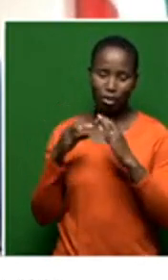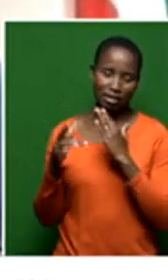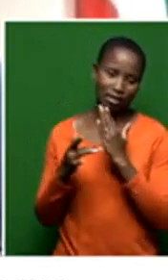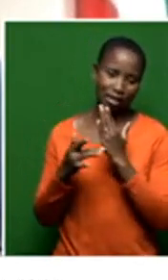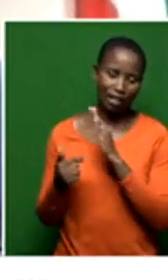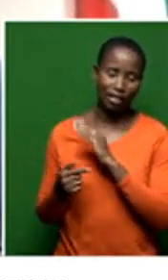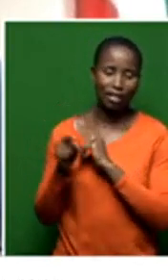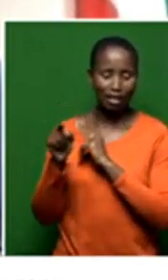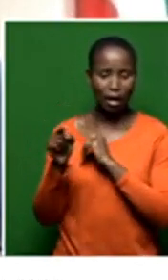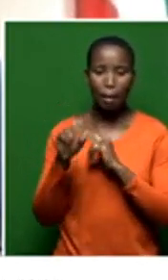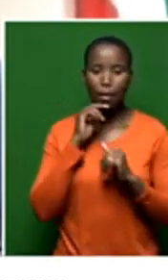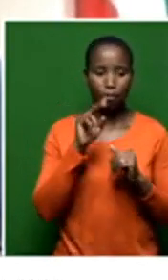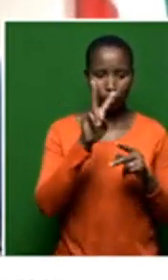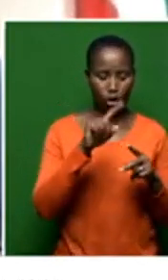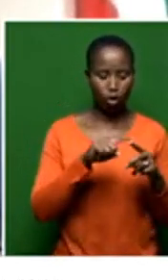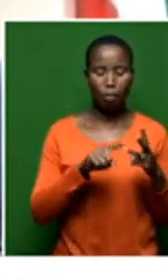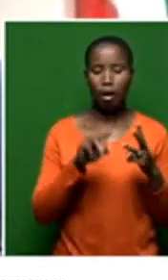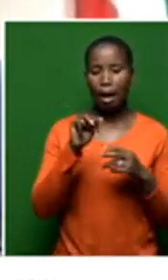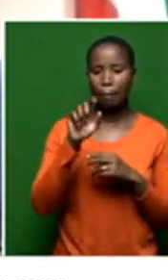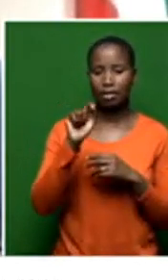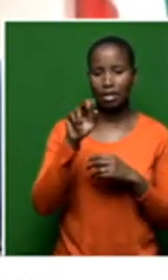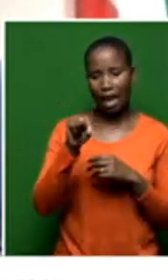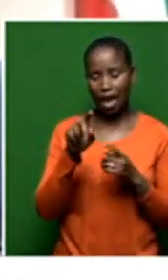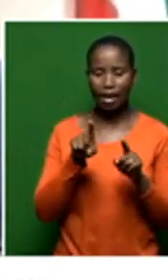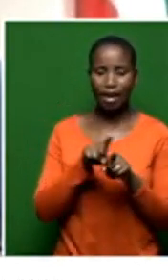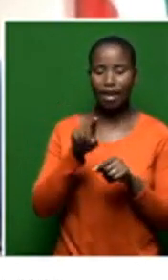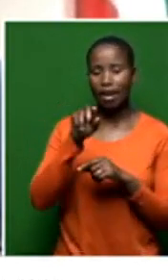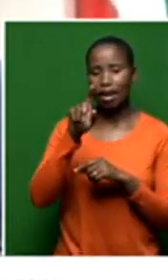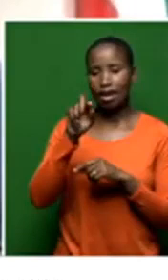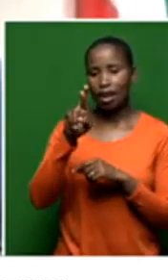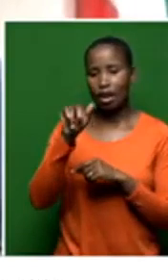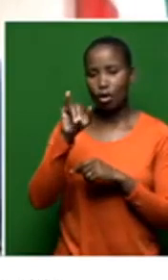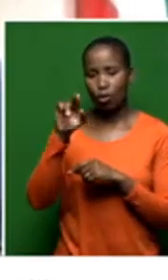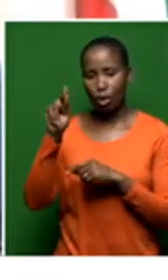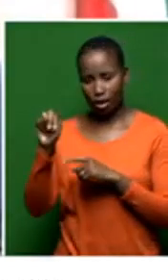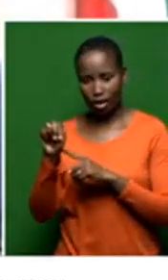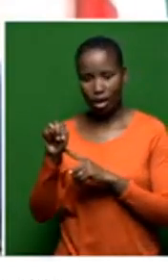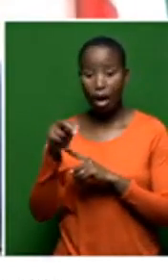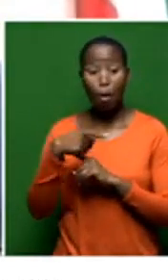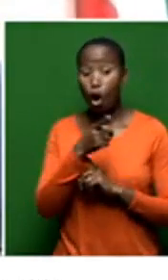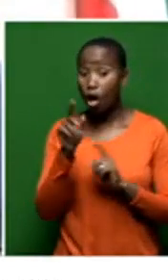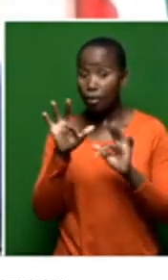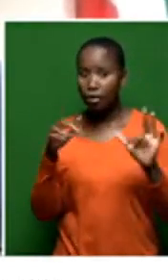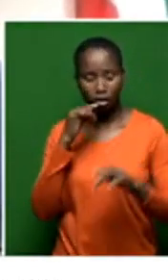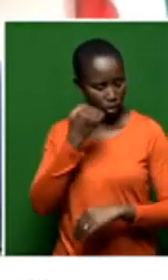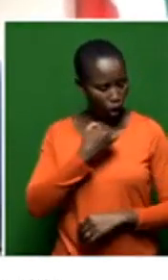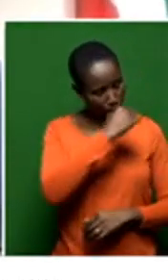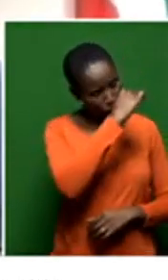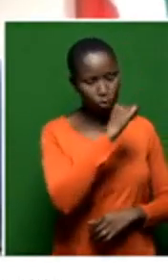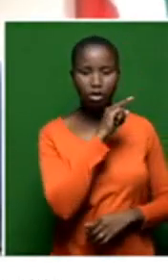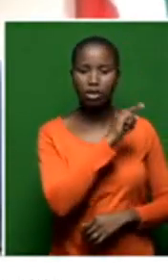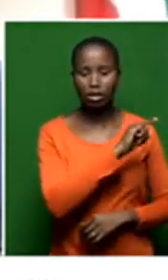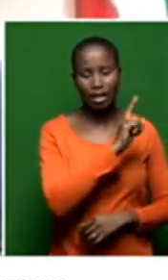Technology, Vodacom, MTN, RAID. All these parties that I'm mentioning are opposing this litigation. So it gives you